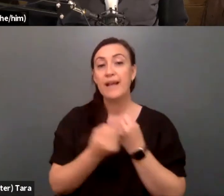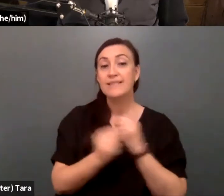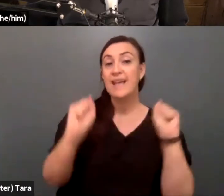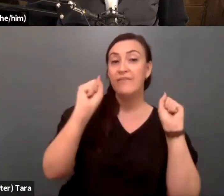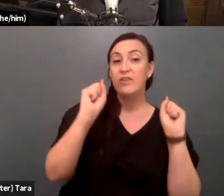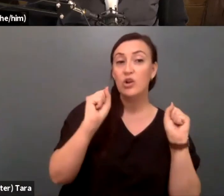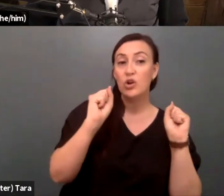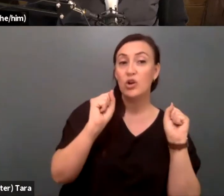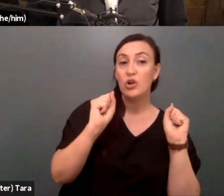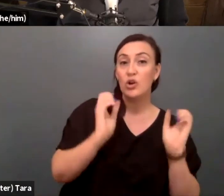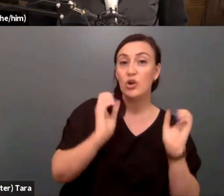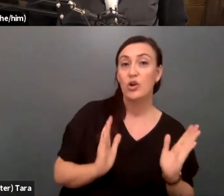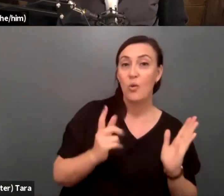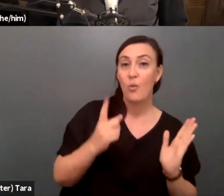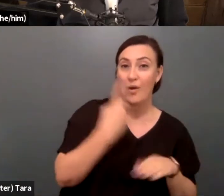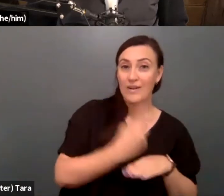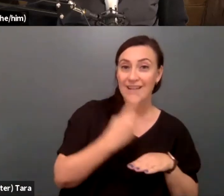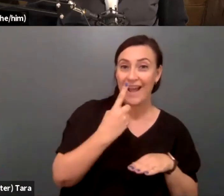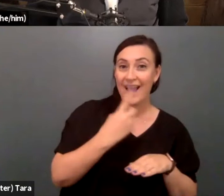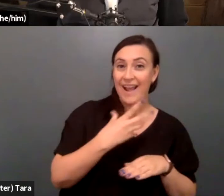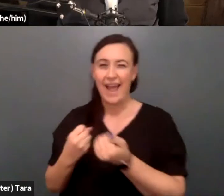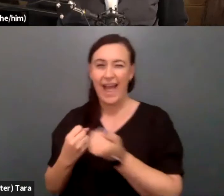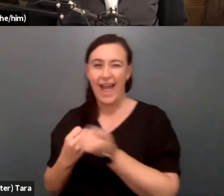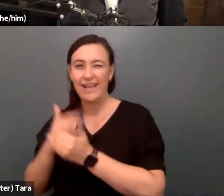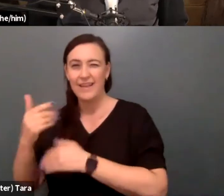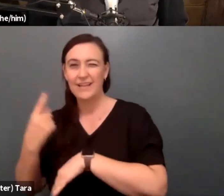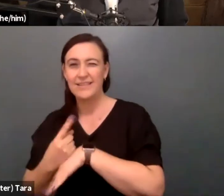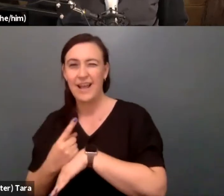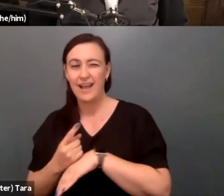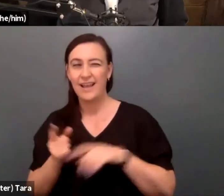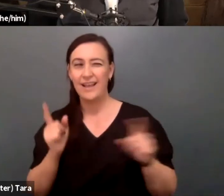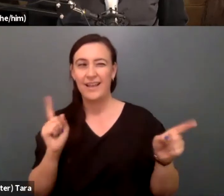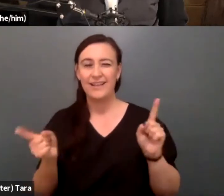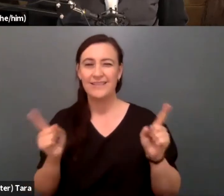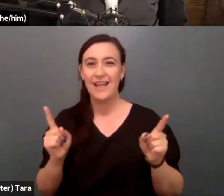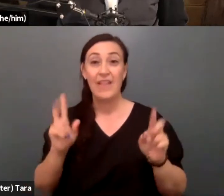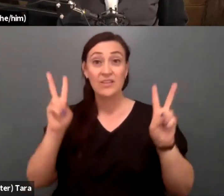the next. To the person who asked, that's a quote by